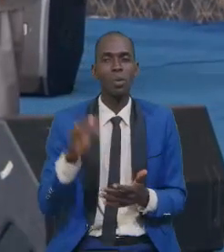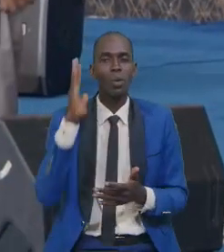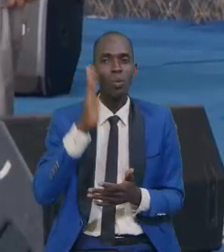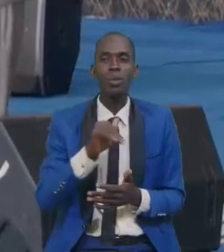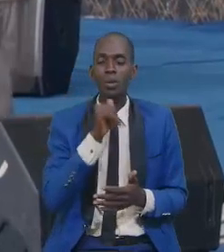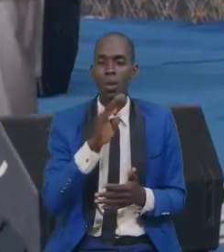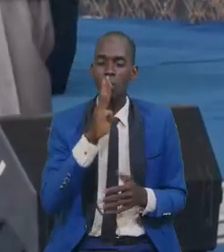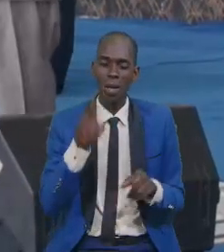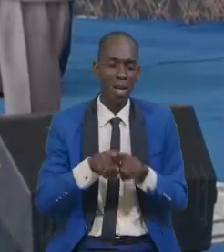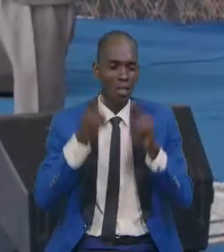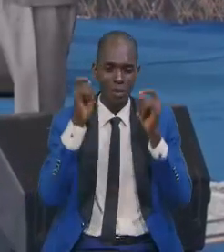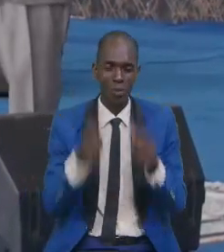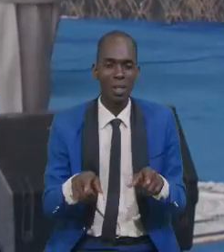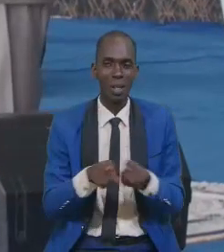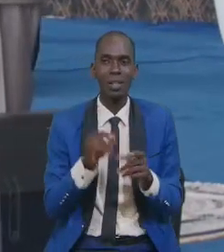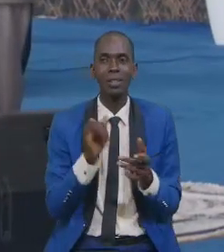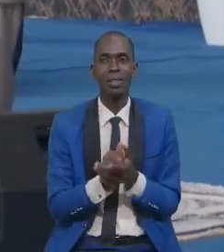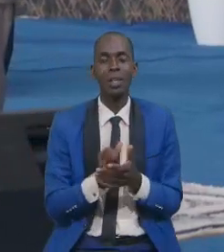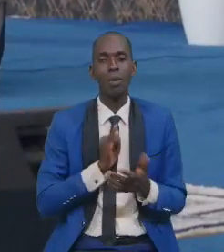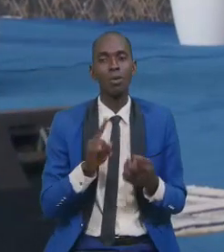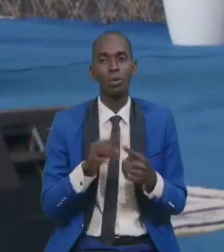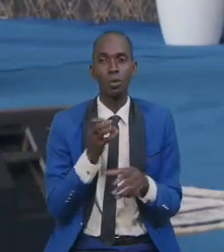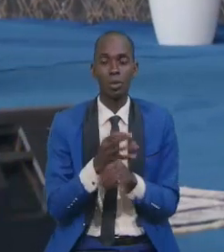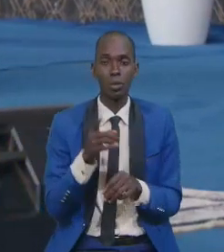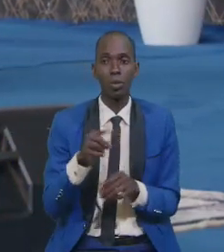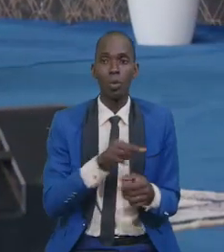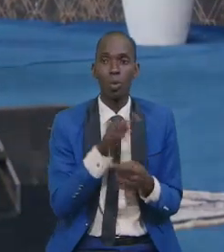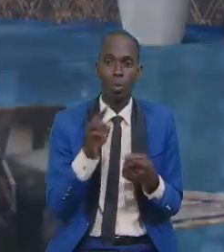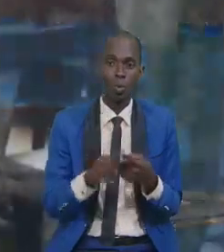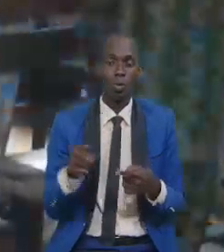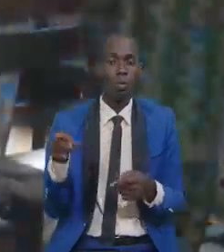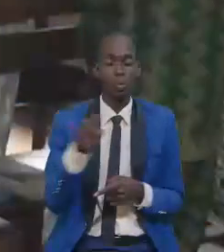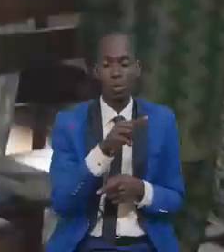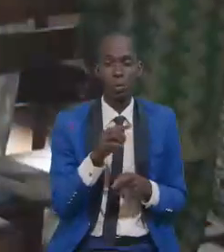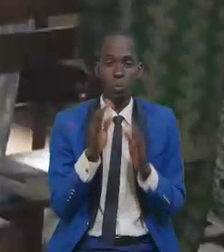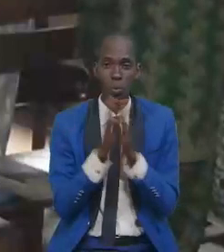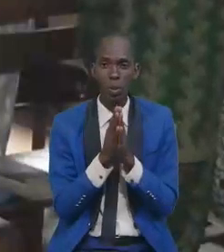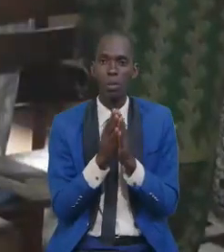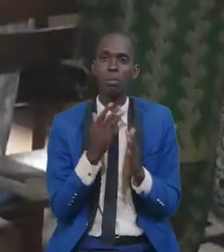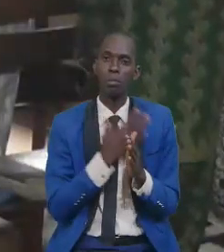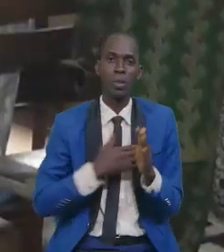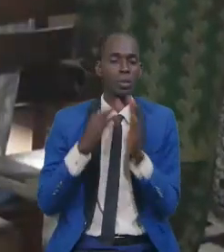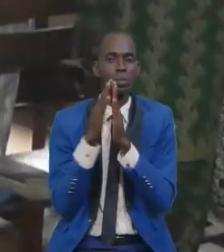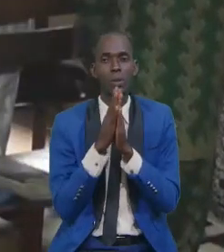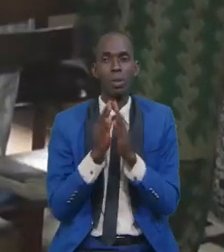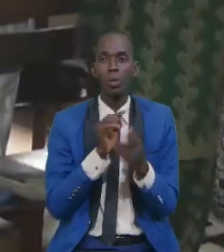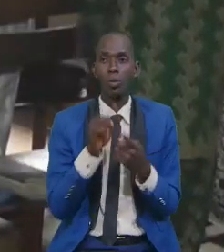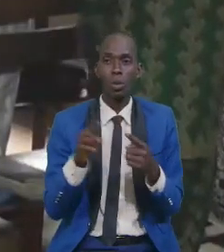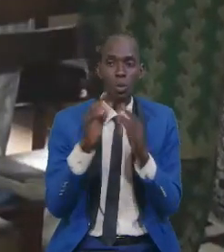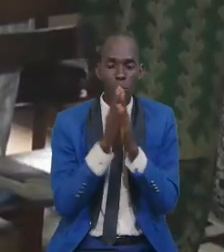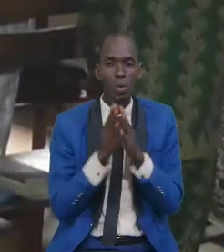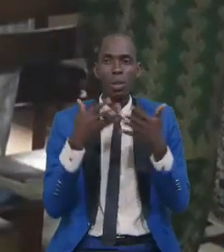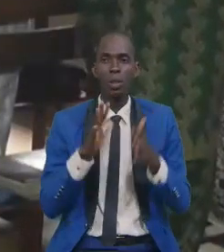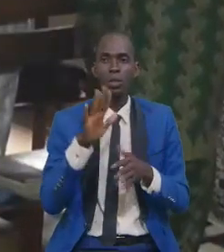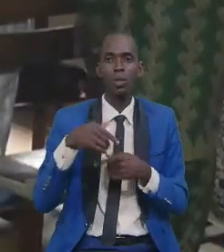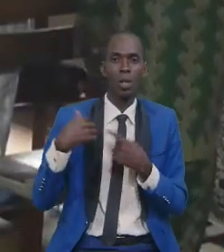immediate as that. And I want to counsel you, when you pray, pray. When you pray, let your heart, your mind, your